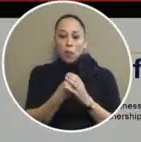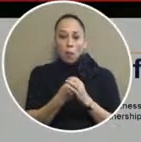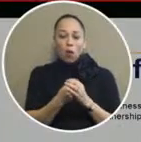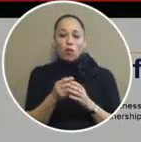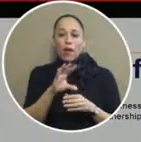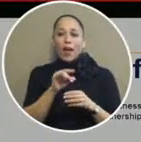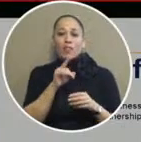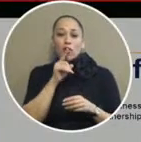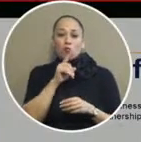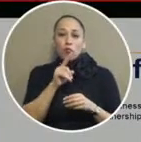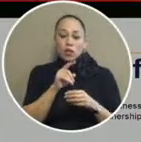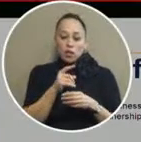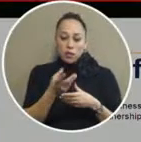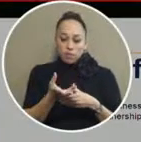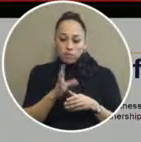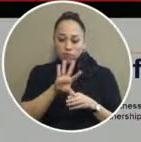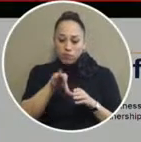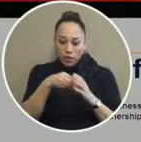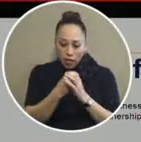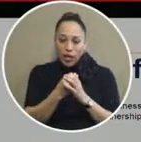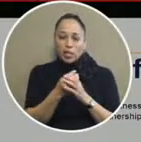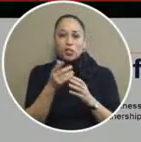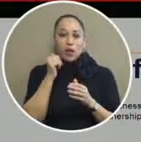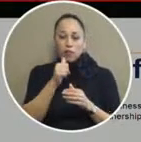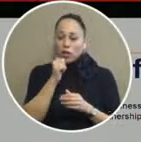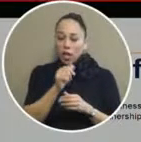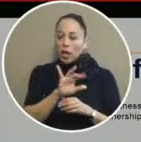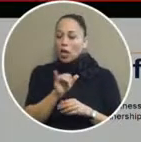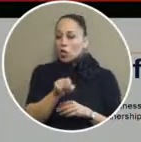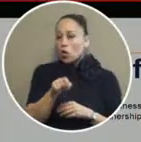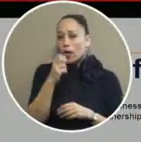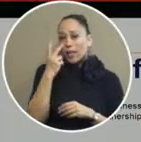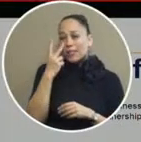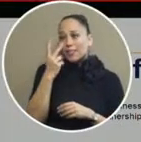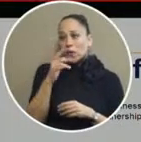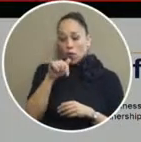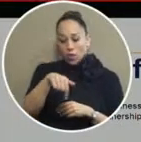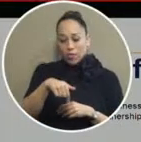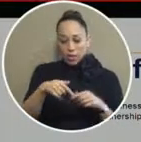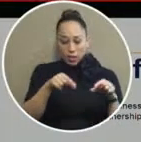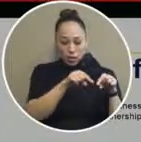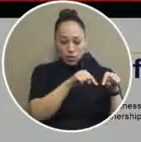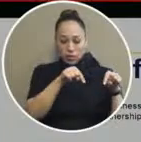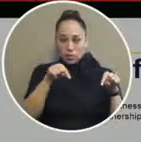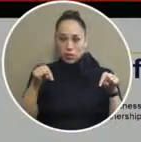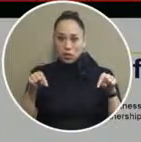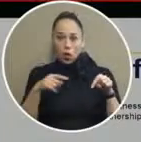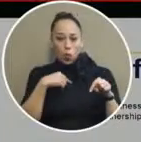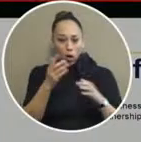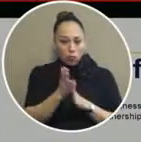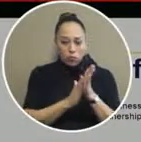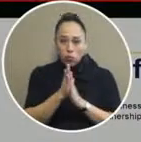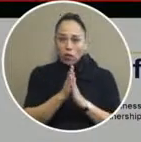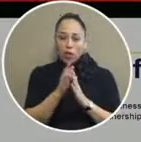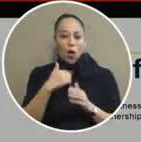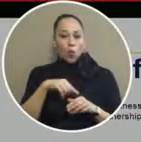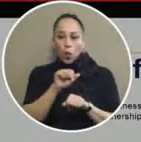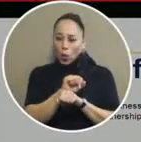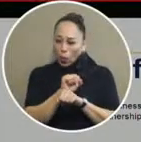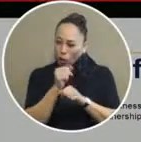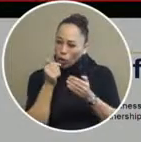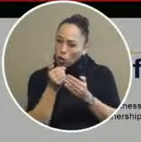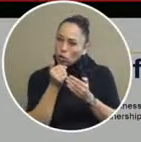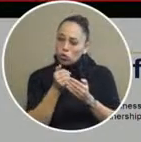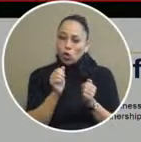very much engaged with on a day-to-day basis. As you can see from this timeline, we've been very proactive and we've worked very